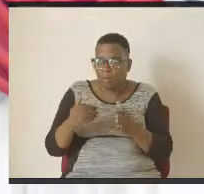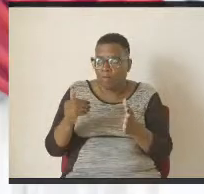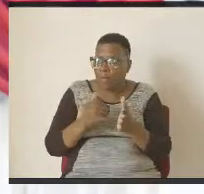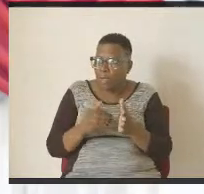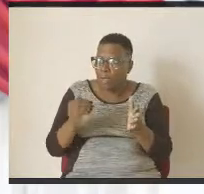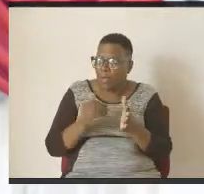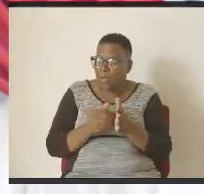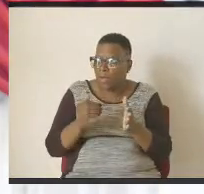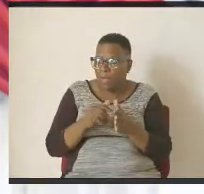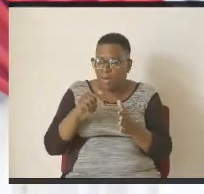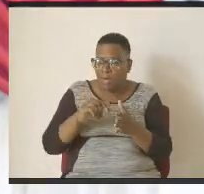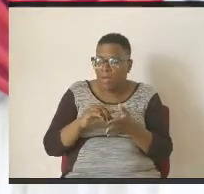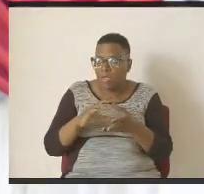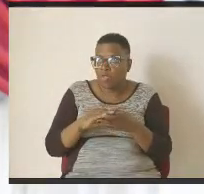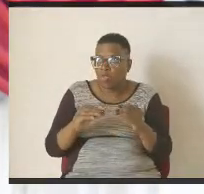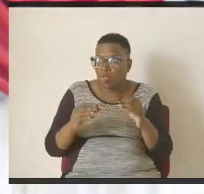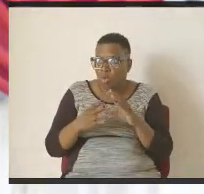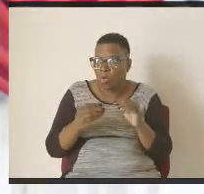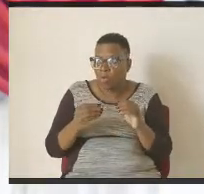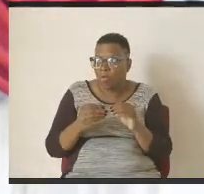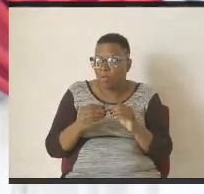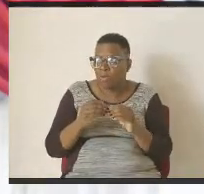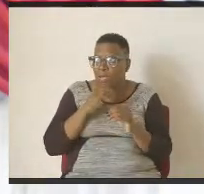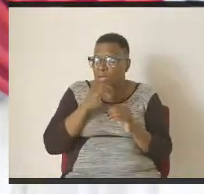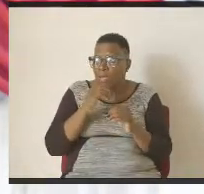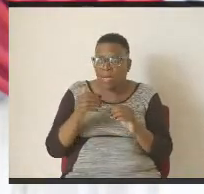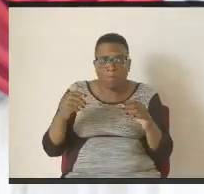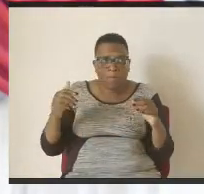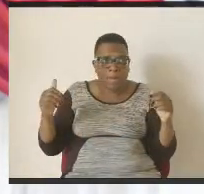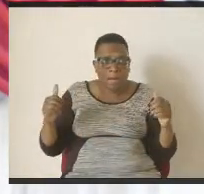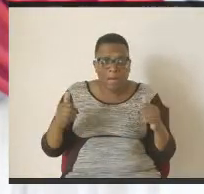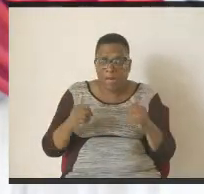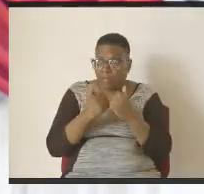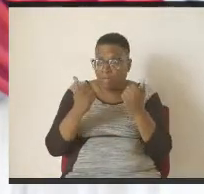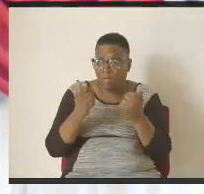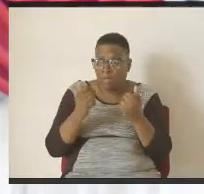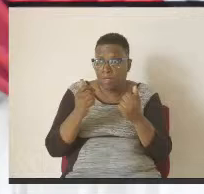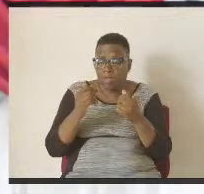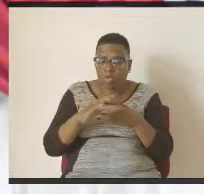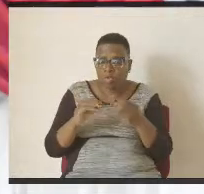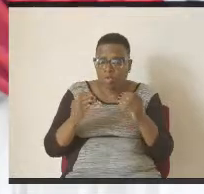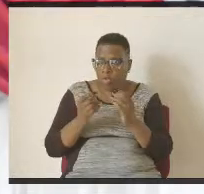stories. Not by chance anything is there for us.